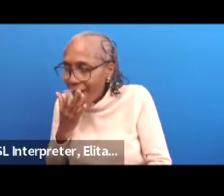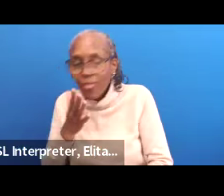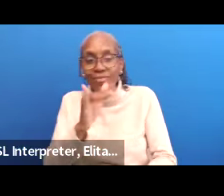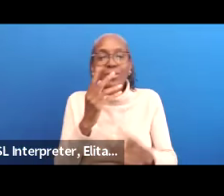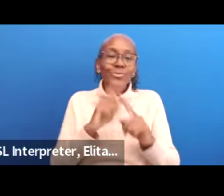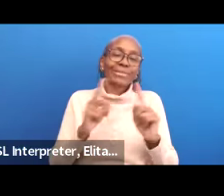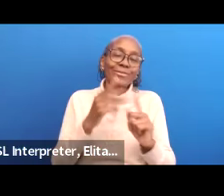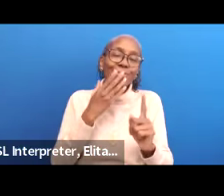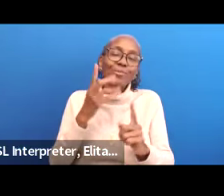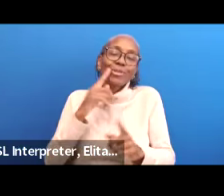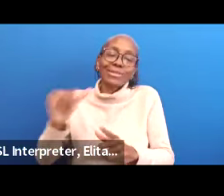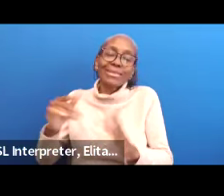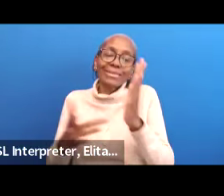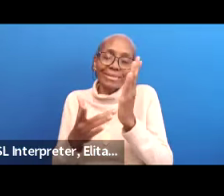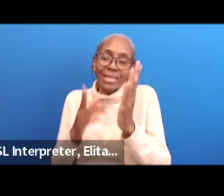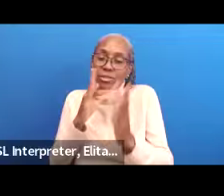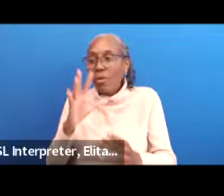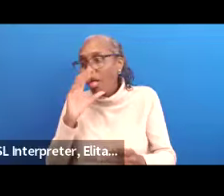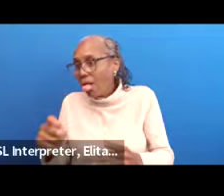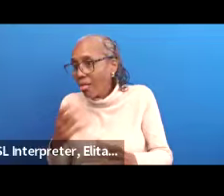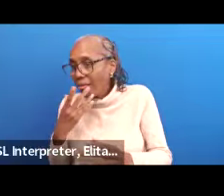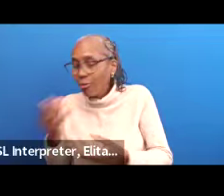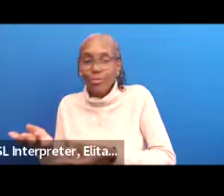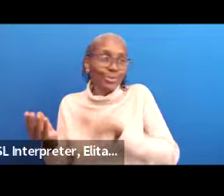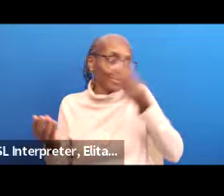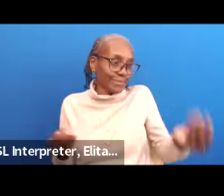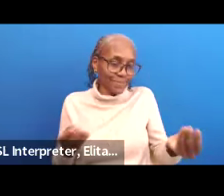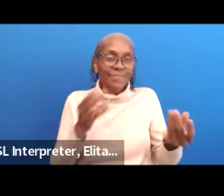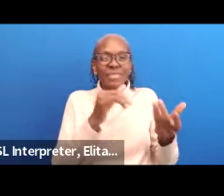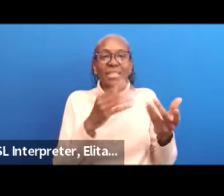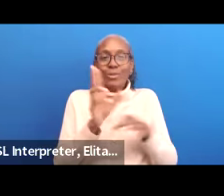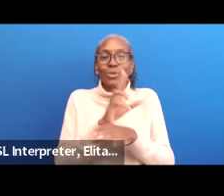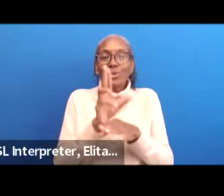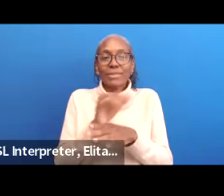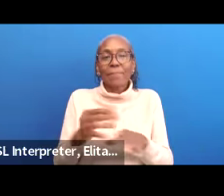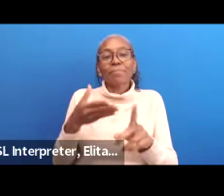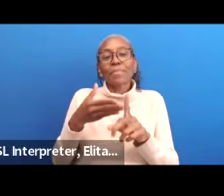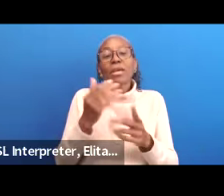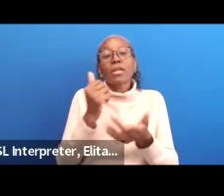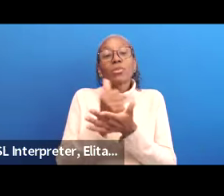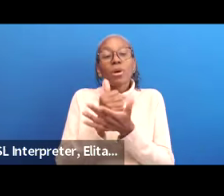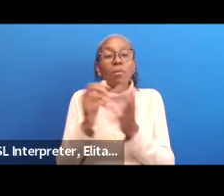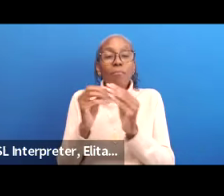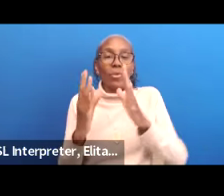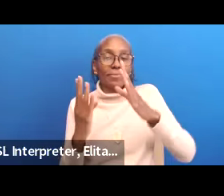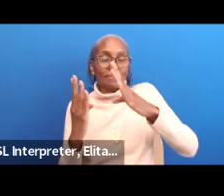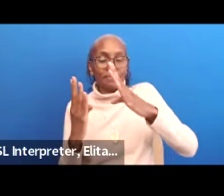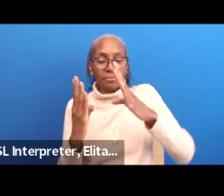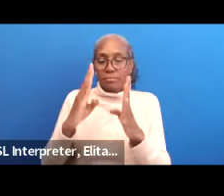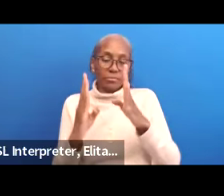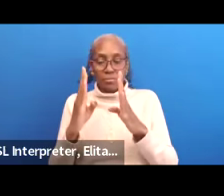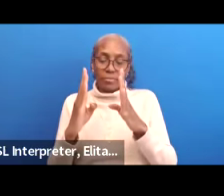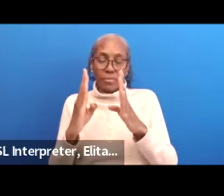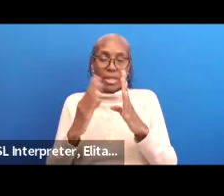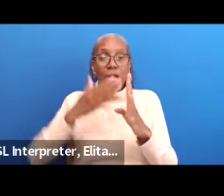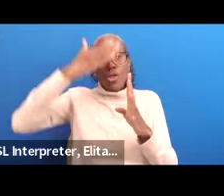they're these really nice colors. And then we helped further stabilize the spine in the